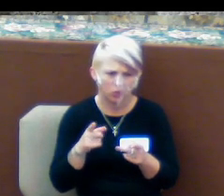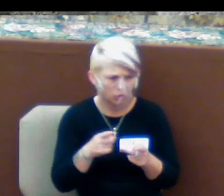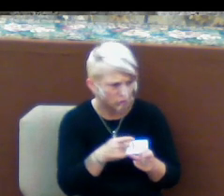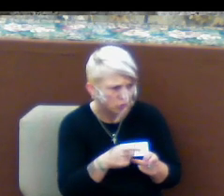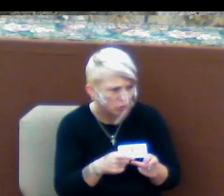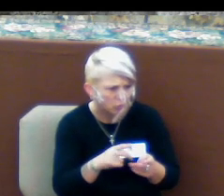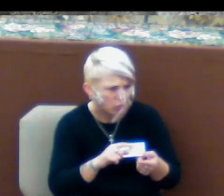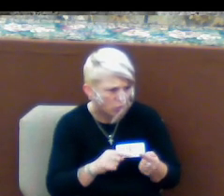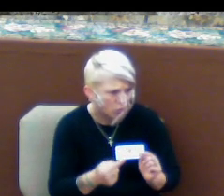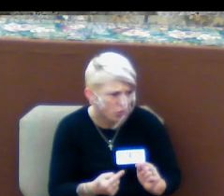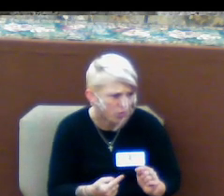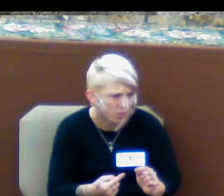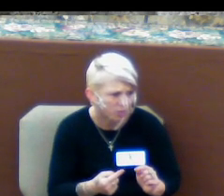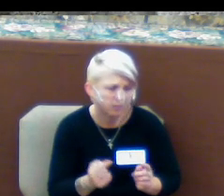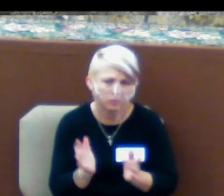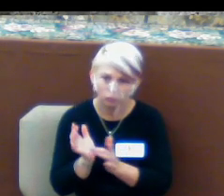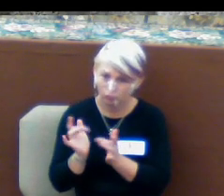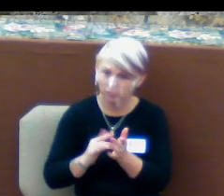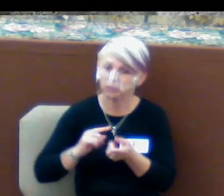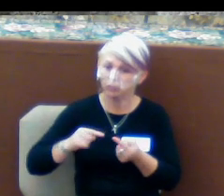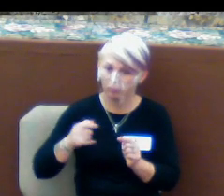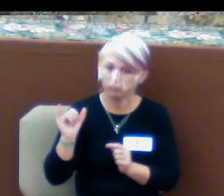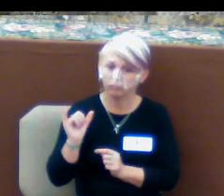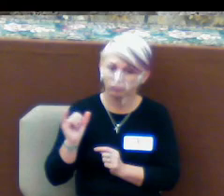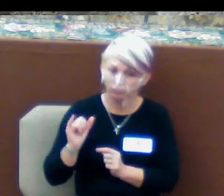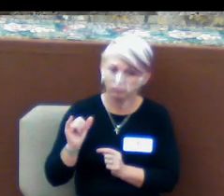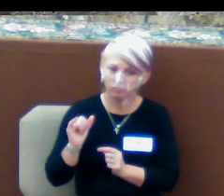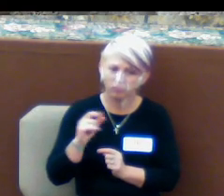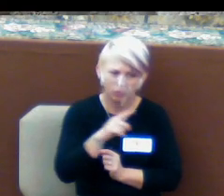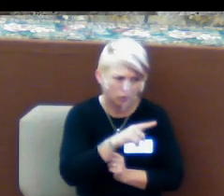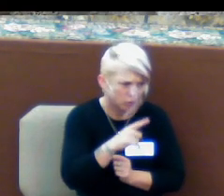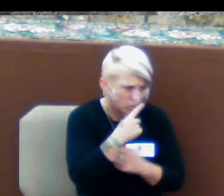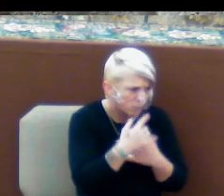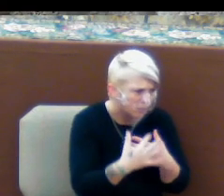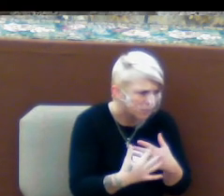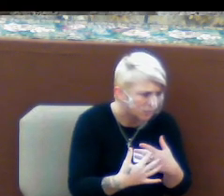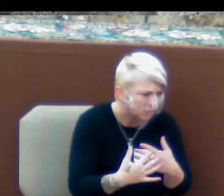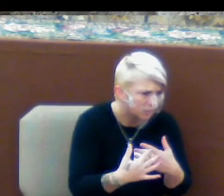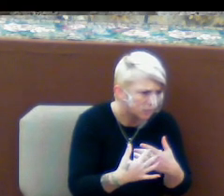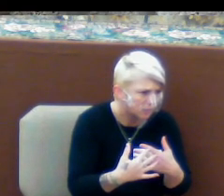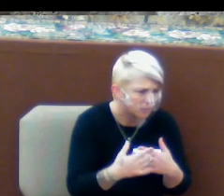hurting? Jesus was hurting. Are